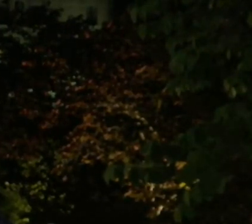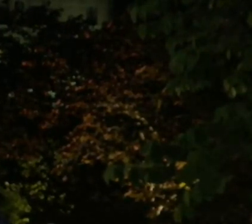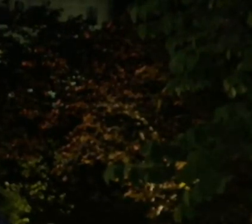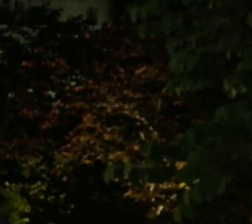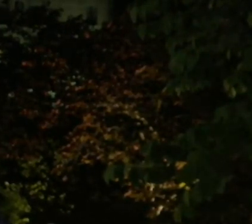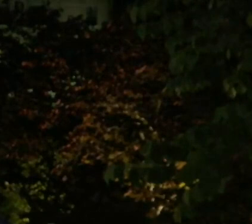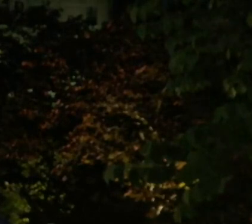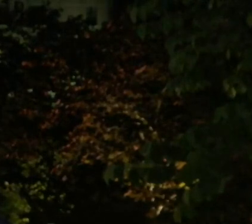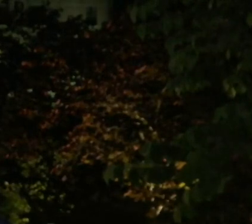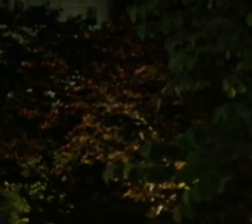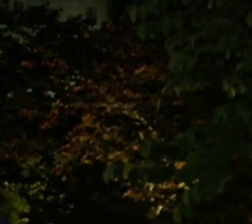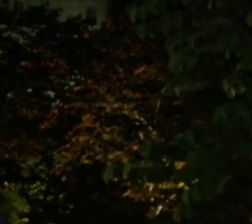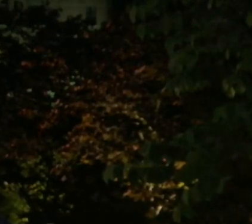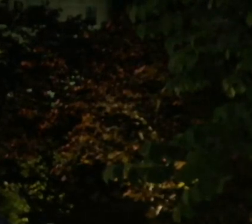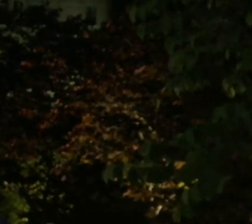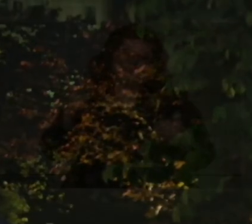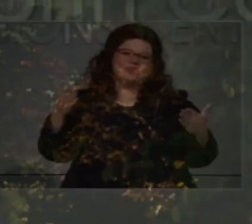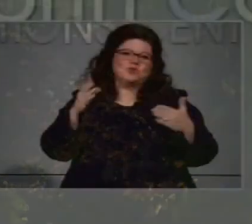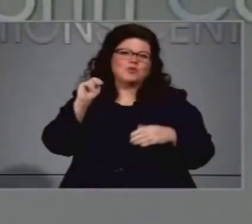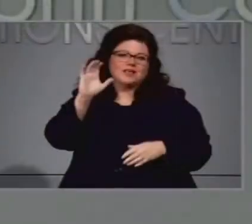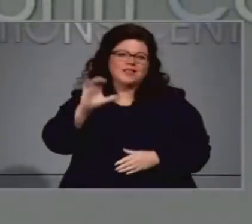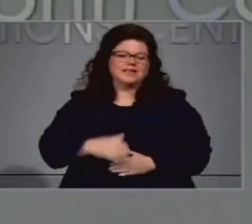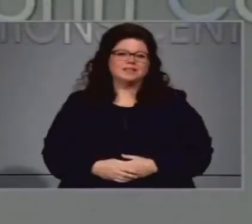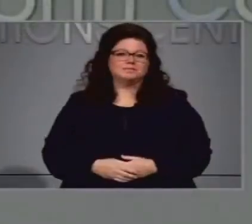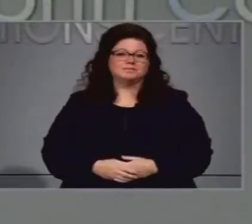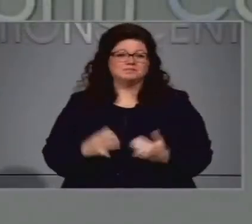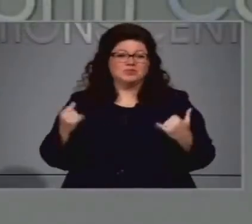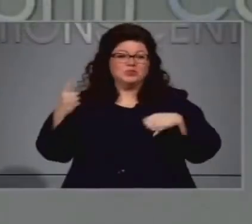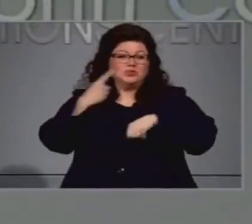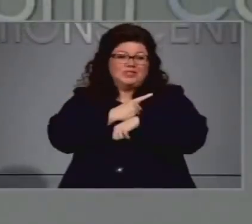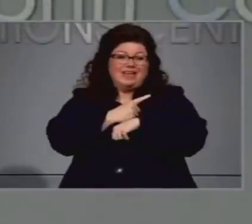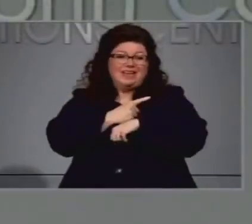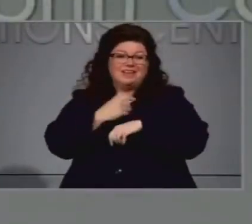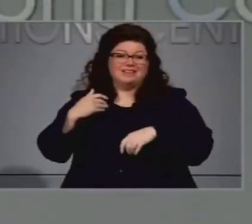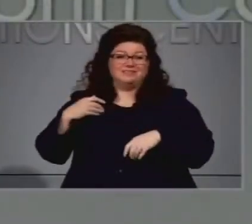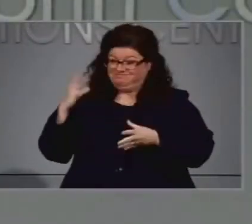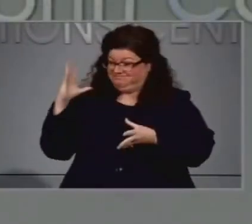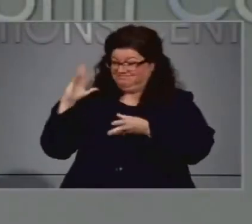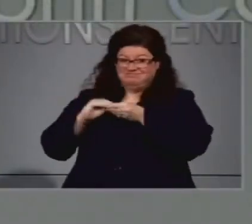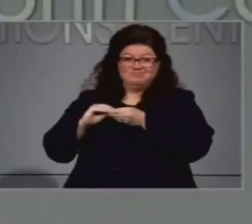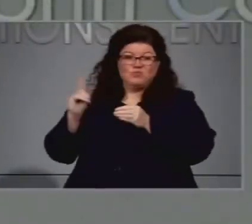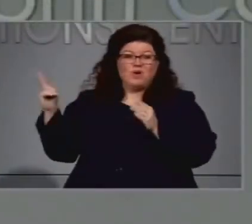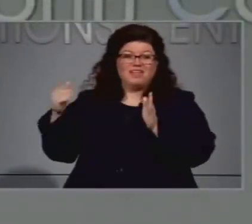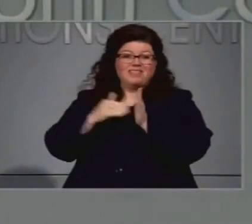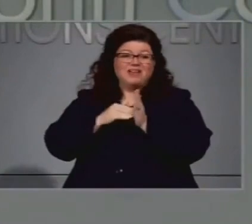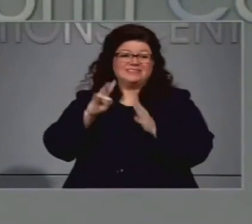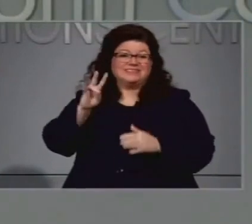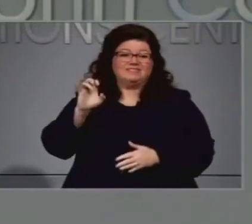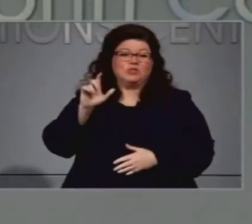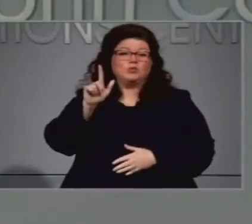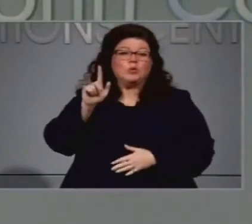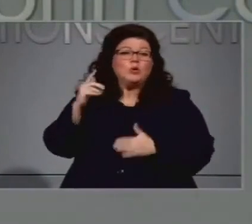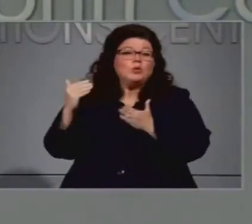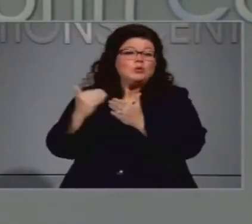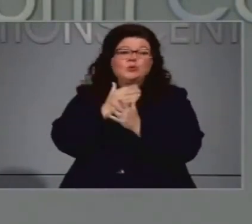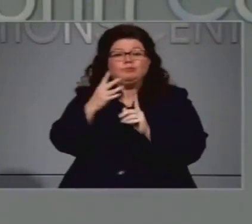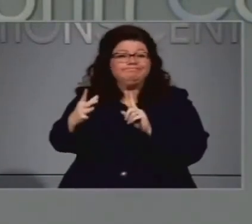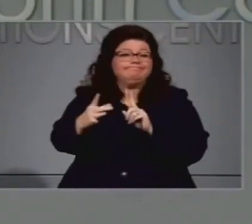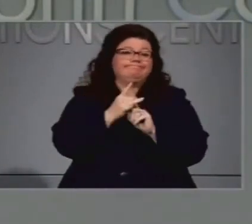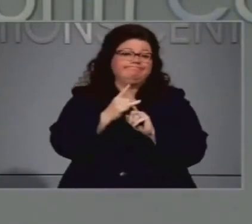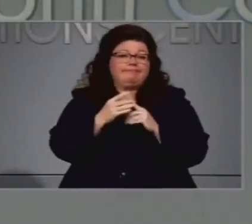face mask in public. As of today, we have 1,721 new cases reported